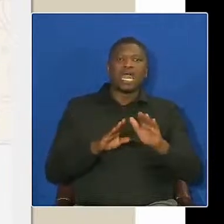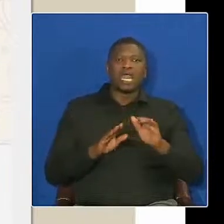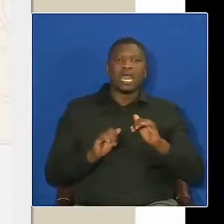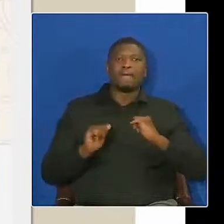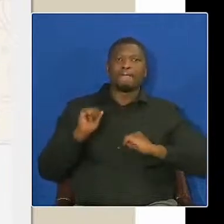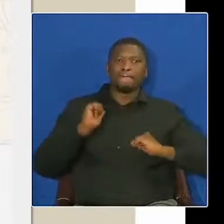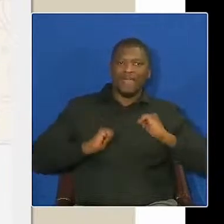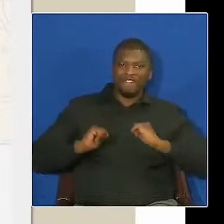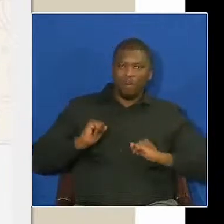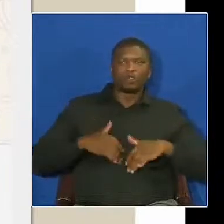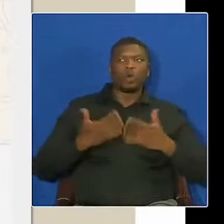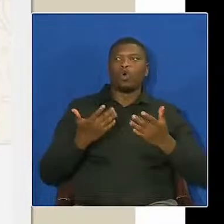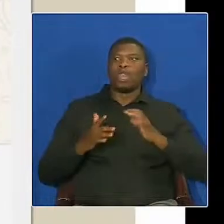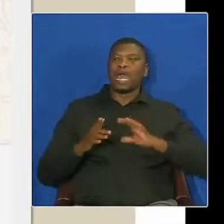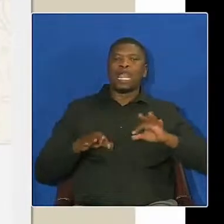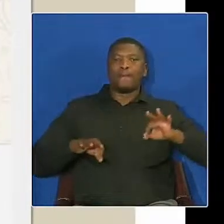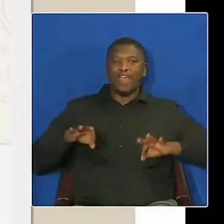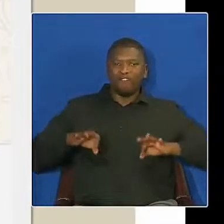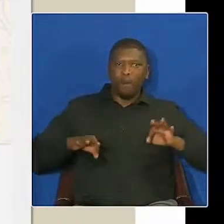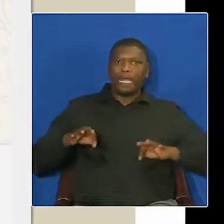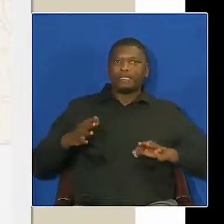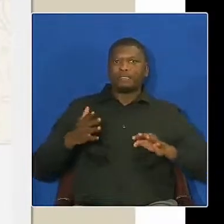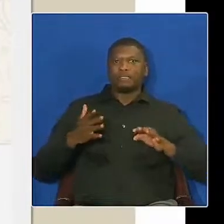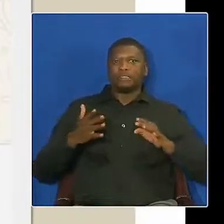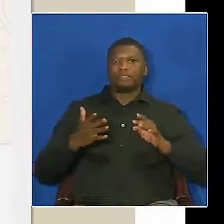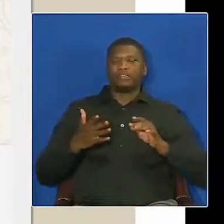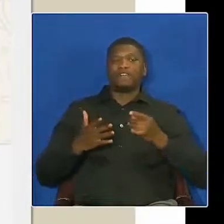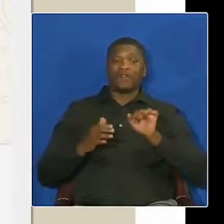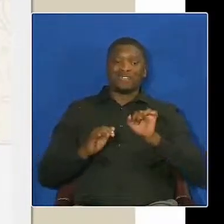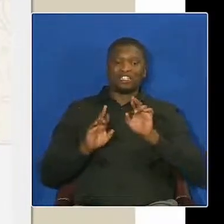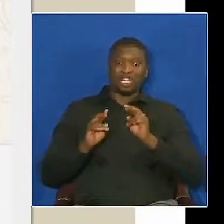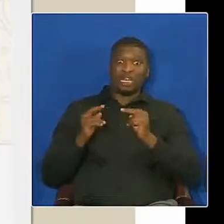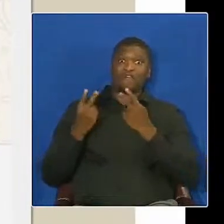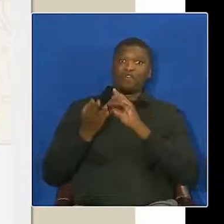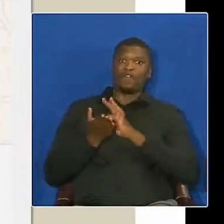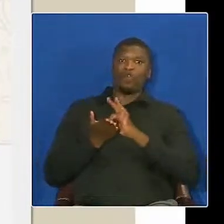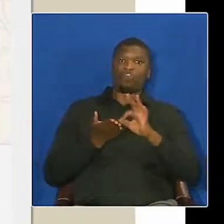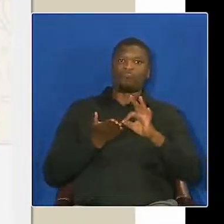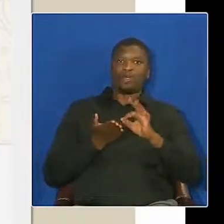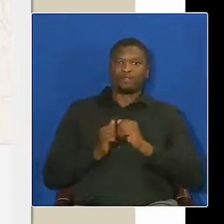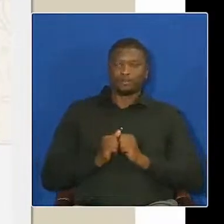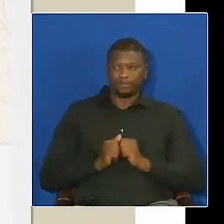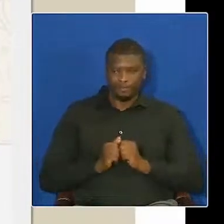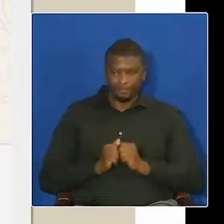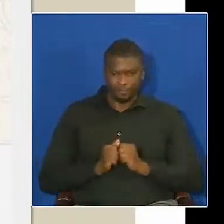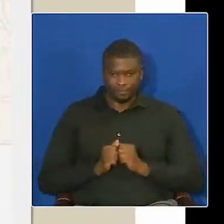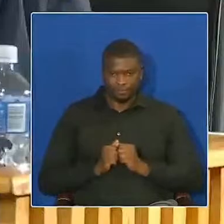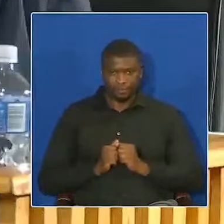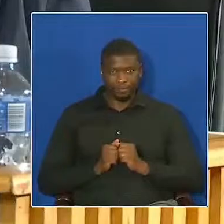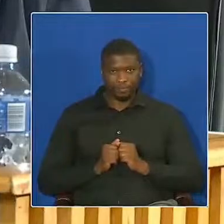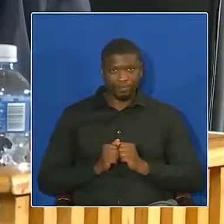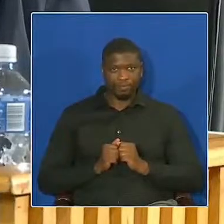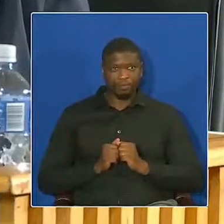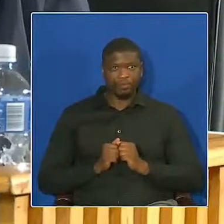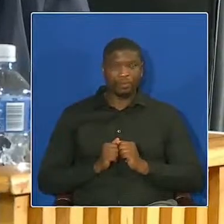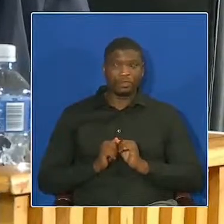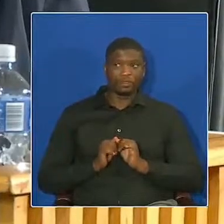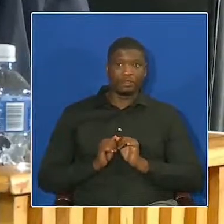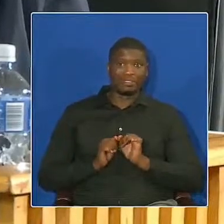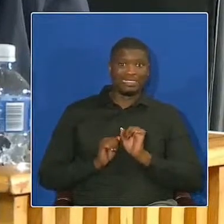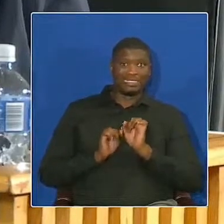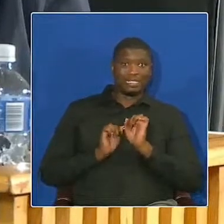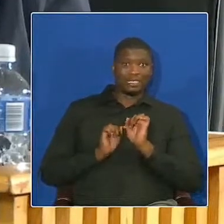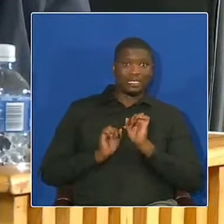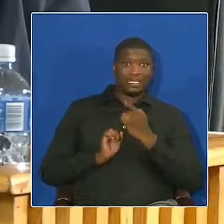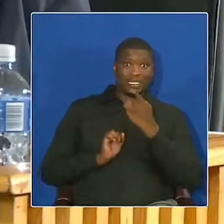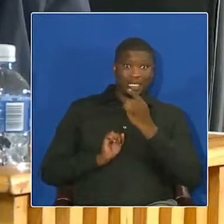and reviewing or reviewal of the contract. And then he says, I'm sending him